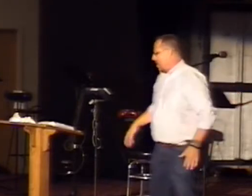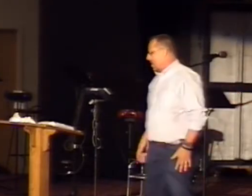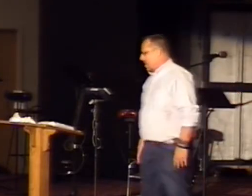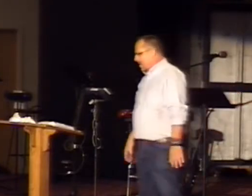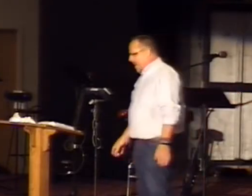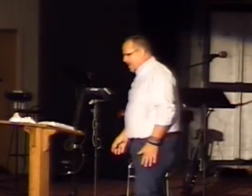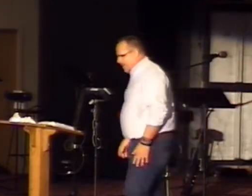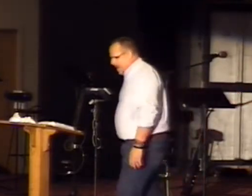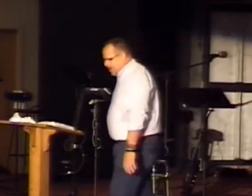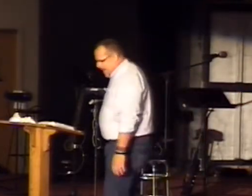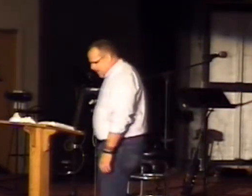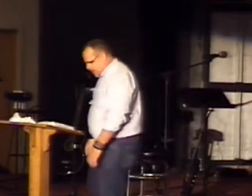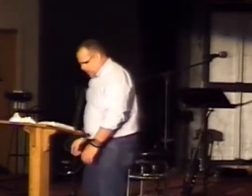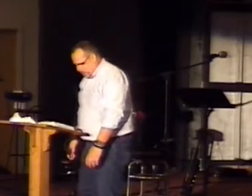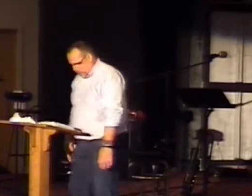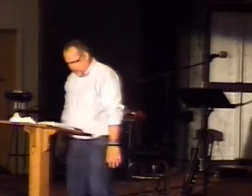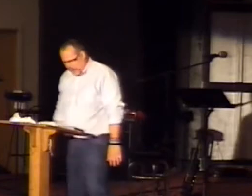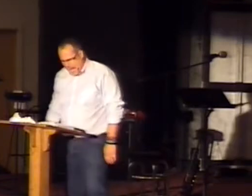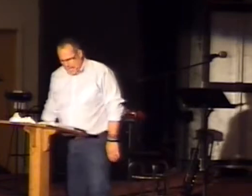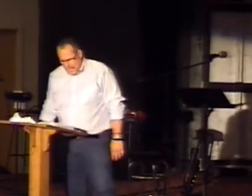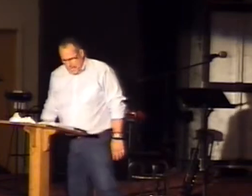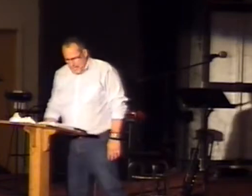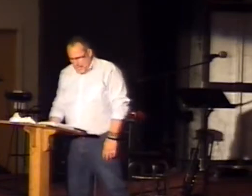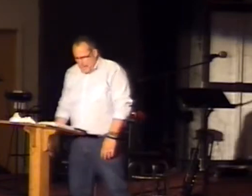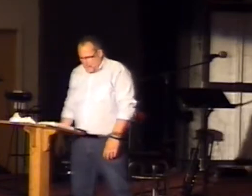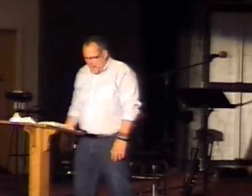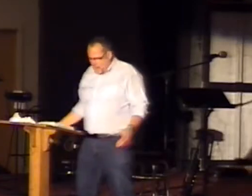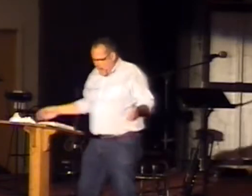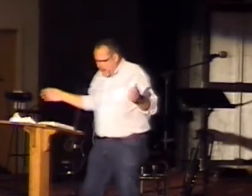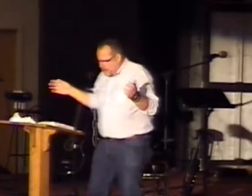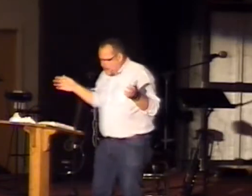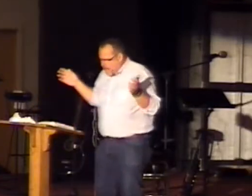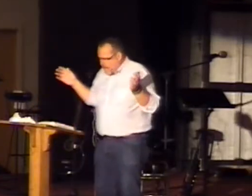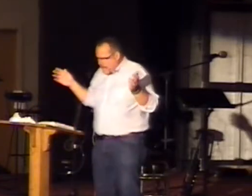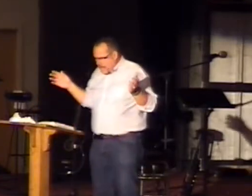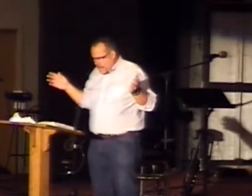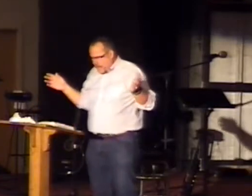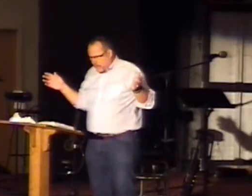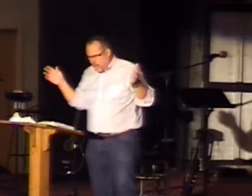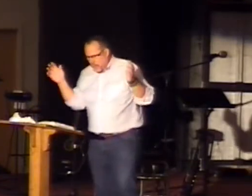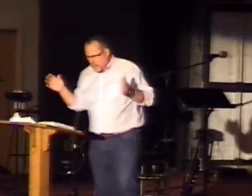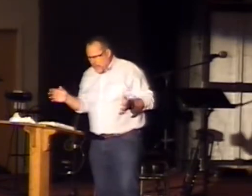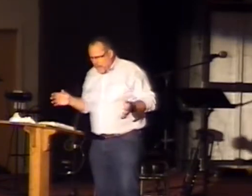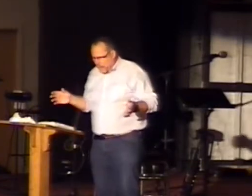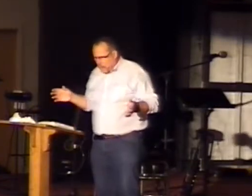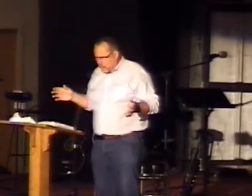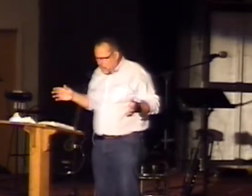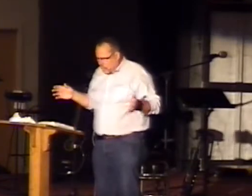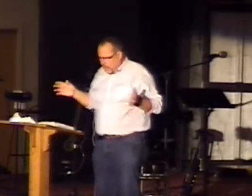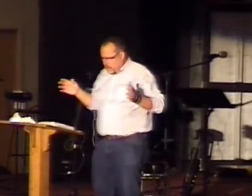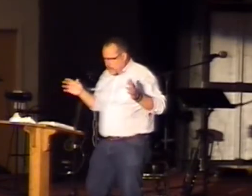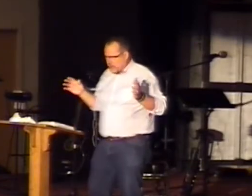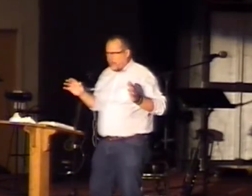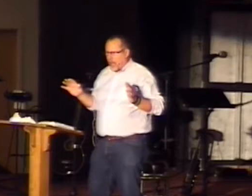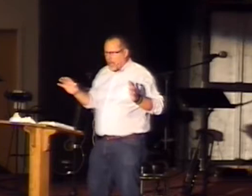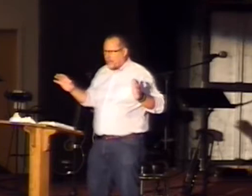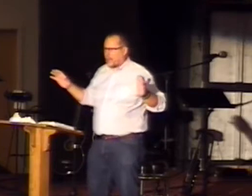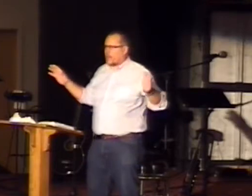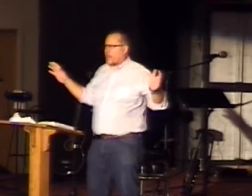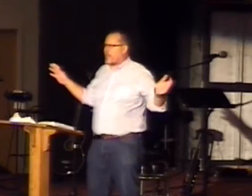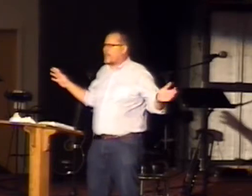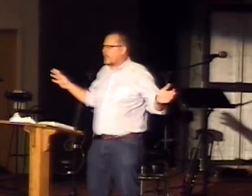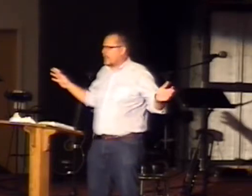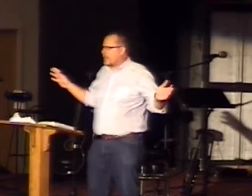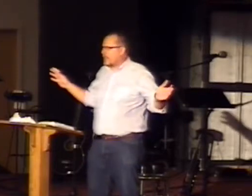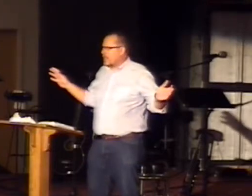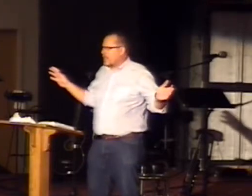everywhere. Things have not changed. It's only multiplied. But have you ever been one of those people who wants to just fall off the